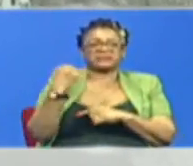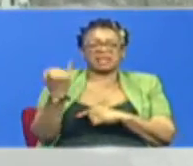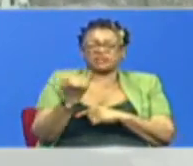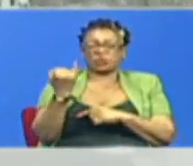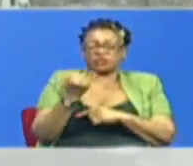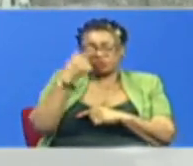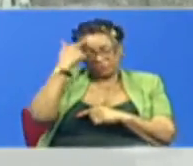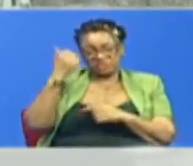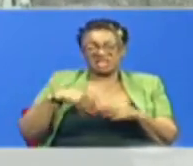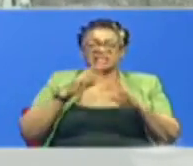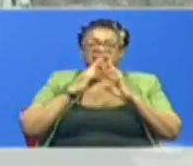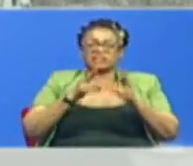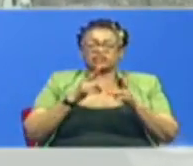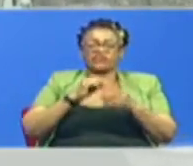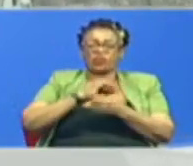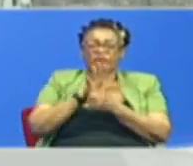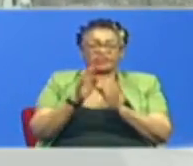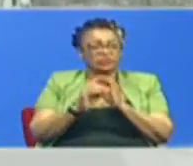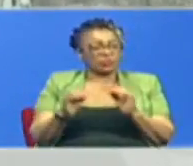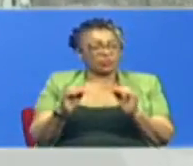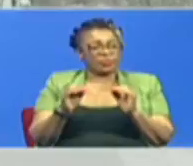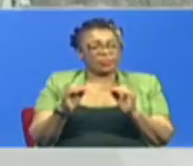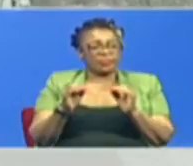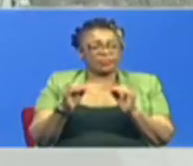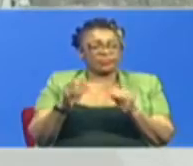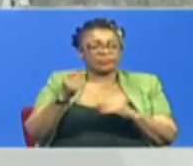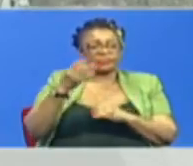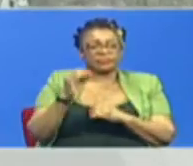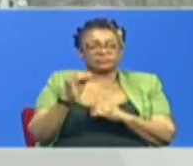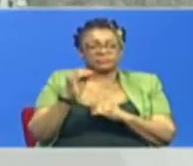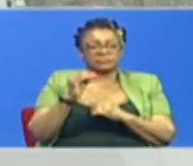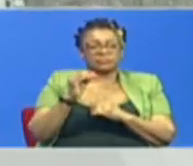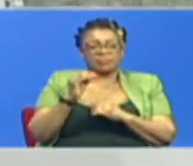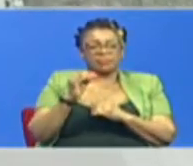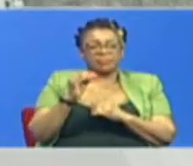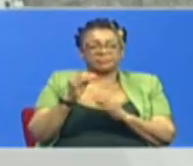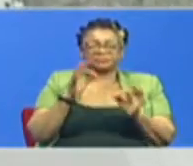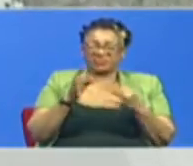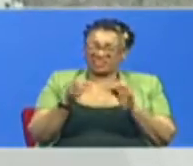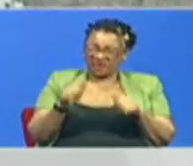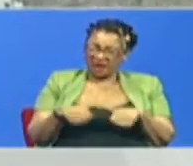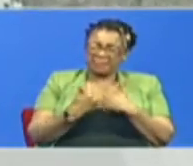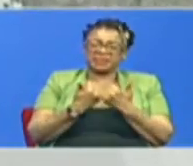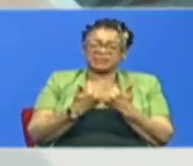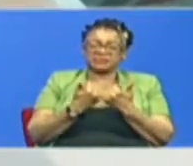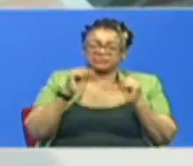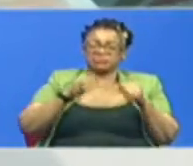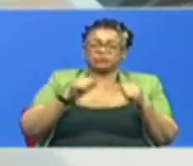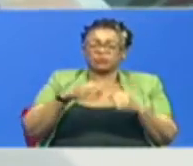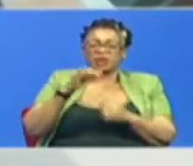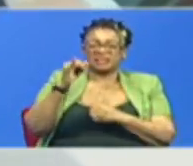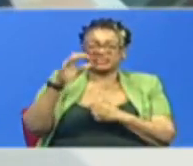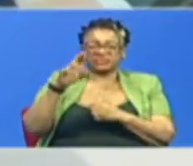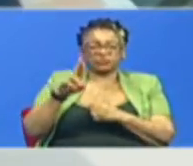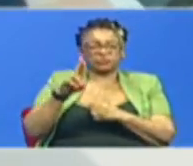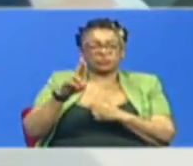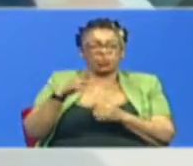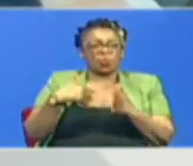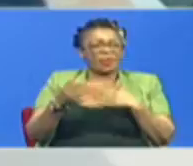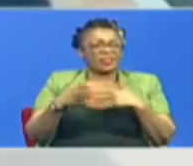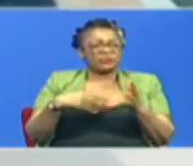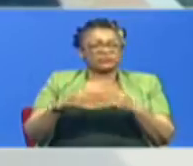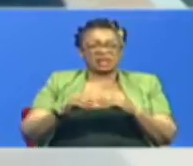COVID. Sasa huyo angemweka mahali kwa ICU direct saa hiyo, hatisa angesaidika. Without a clearance